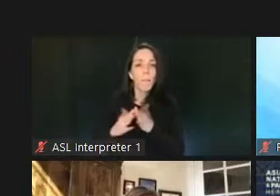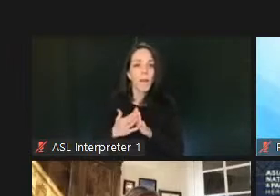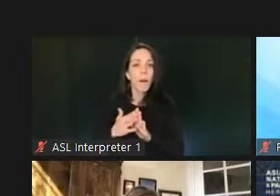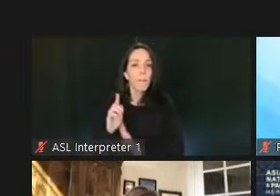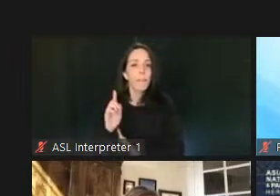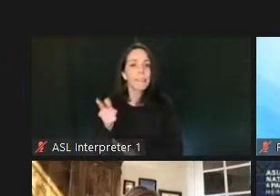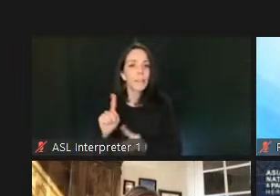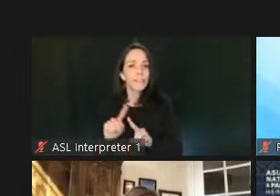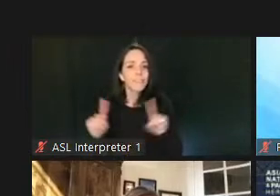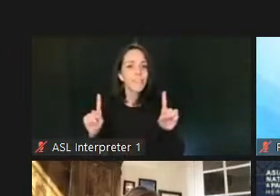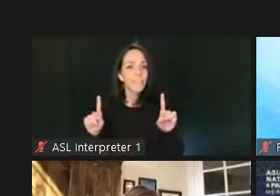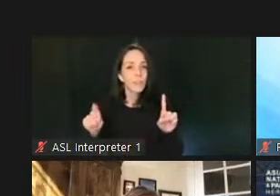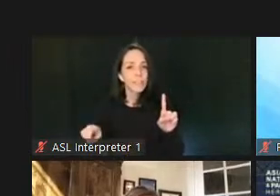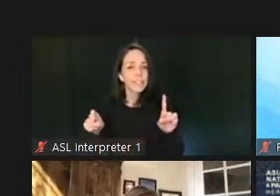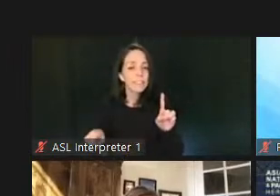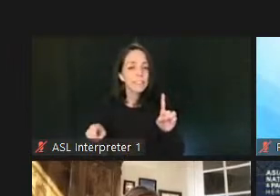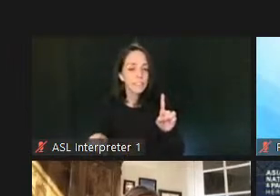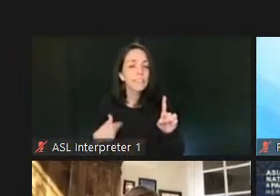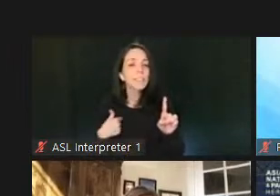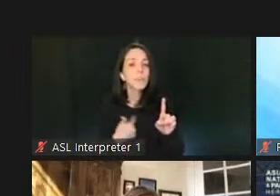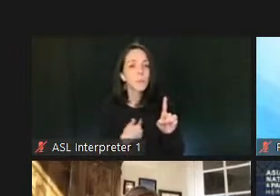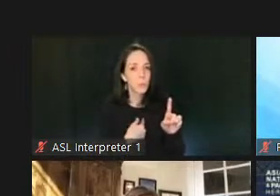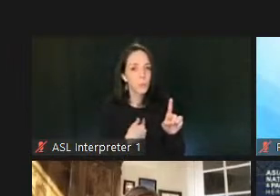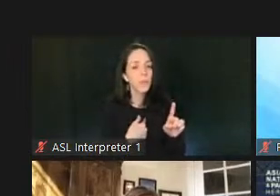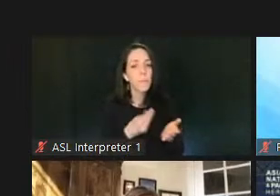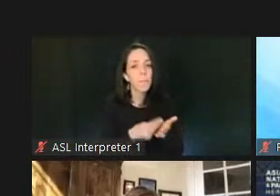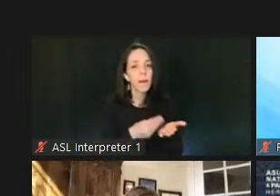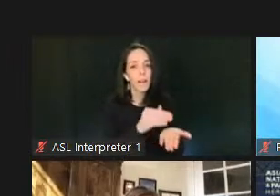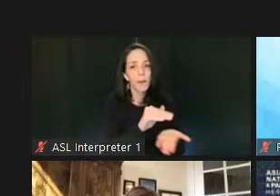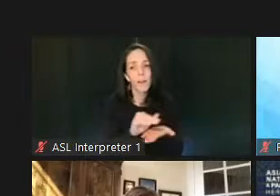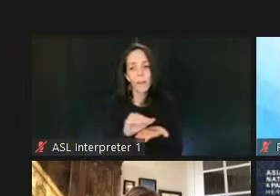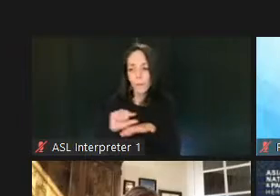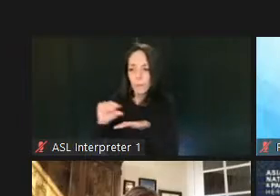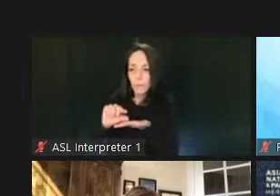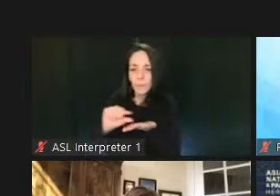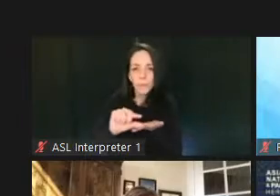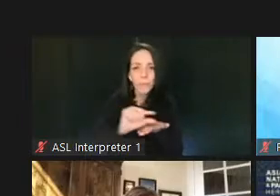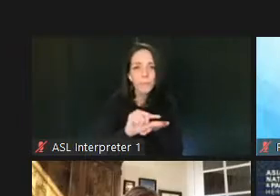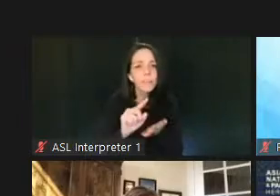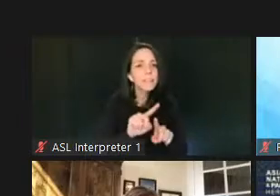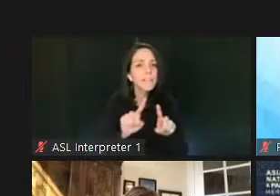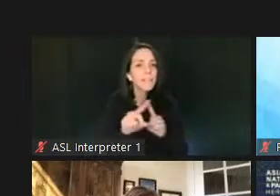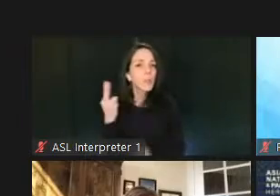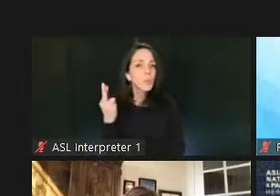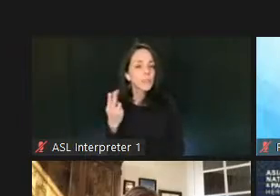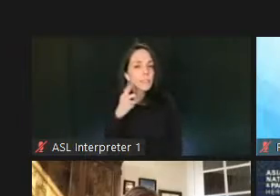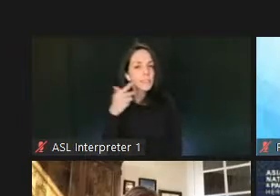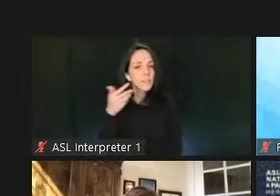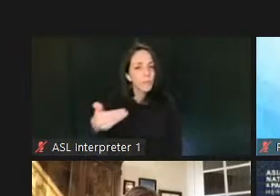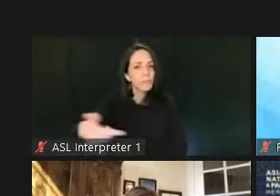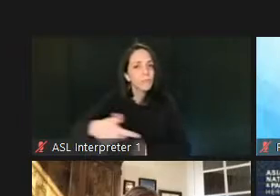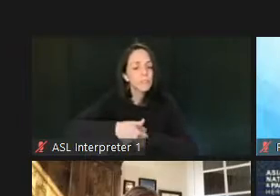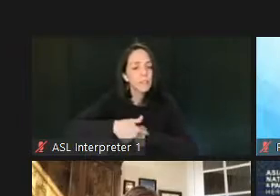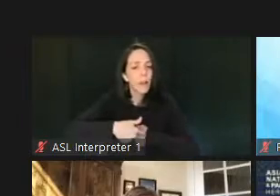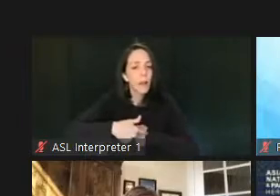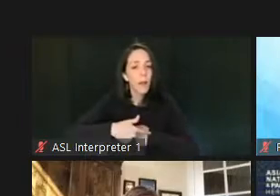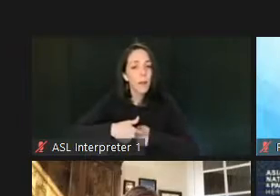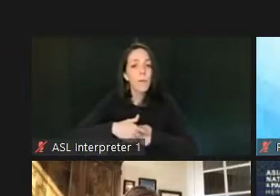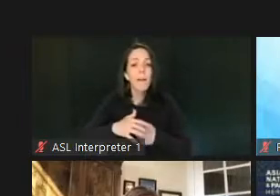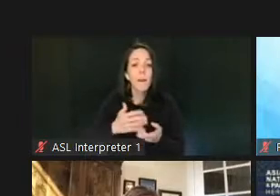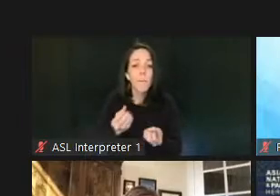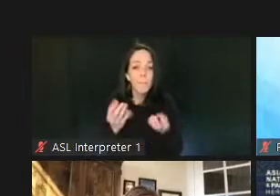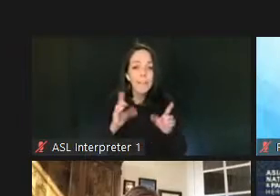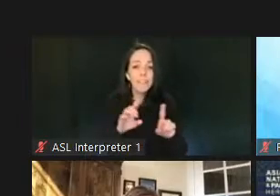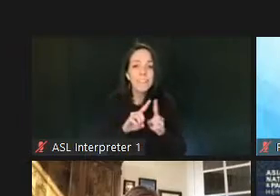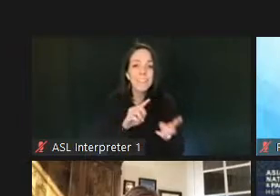depicts since the initiation of the district in 2011, how that mix of revenues has played out